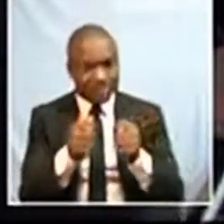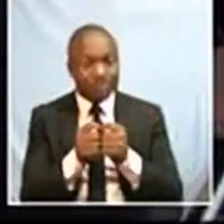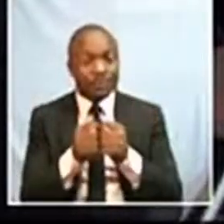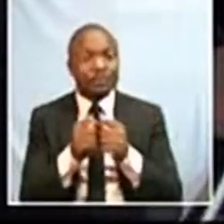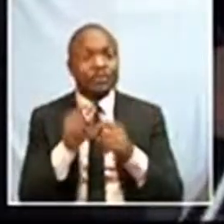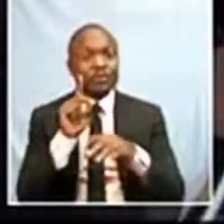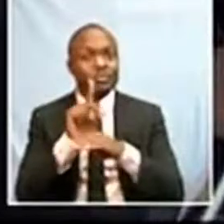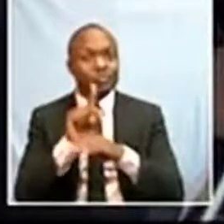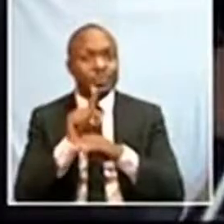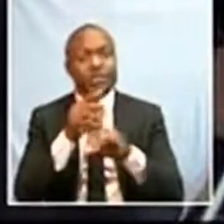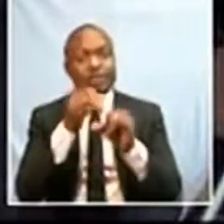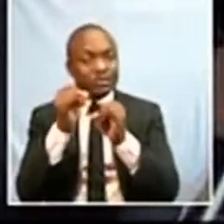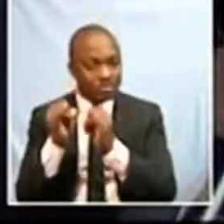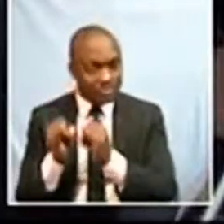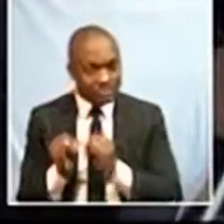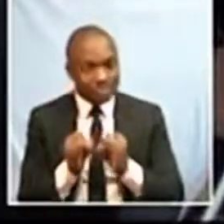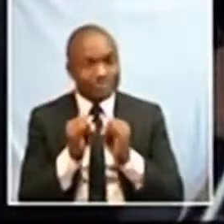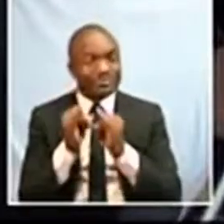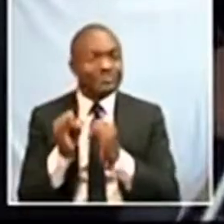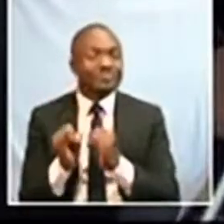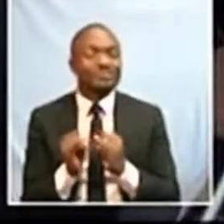project execution?